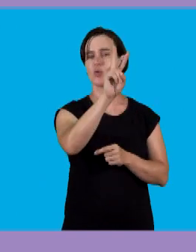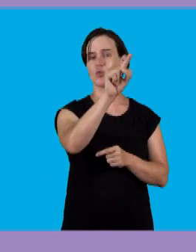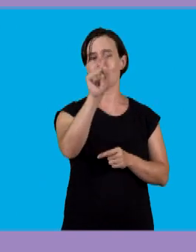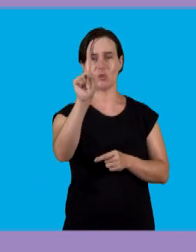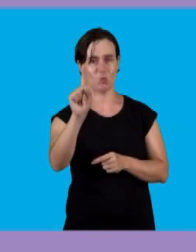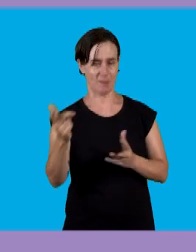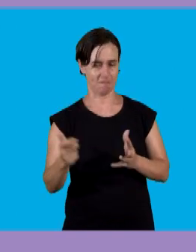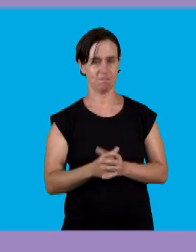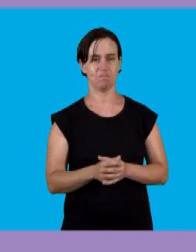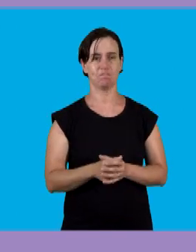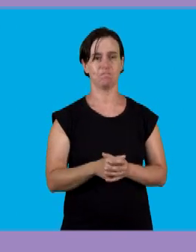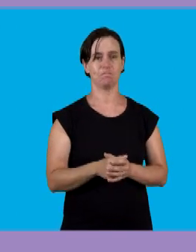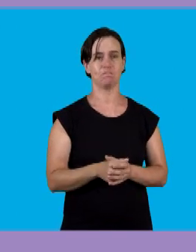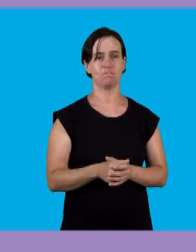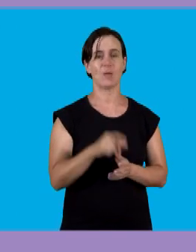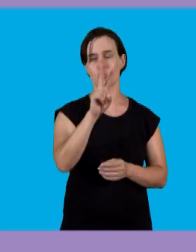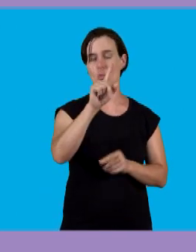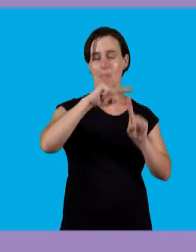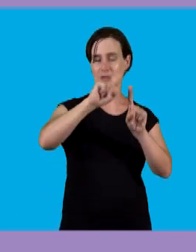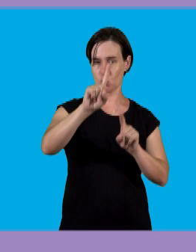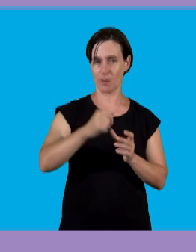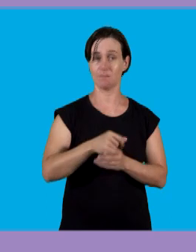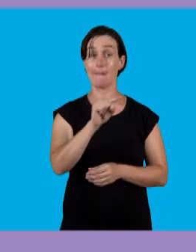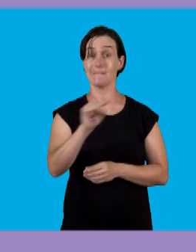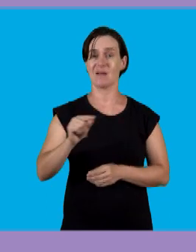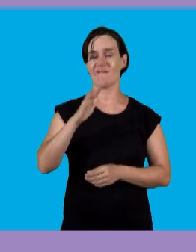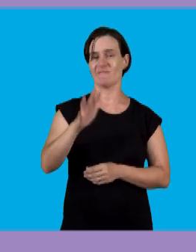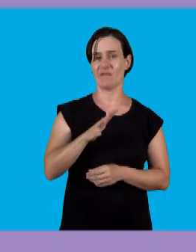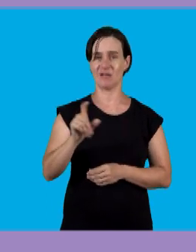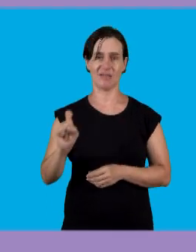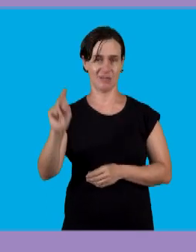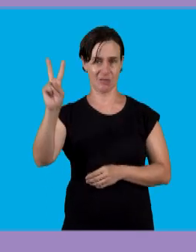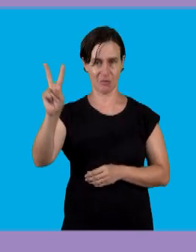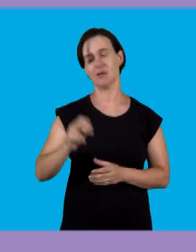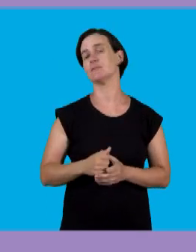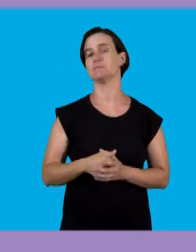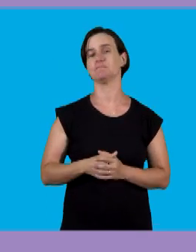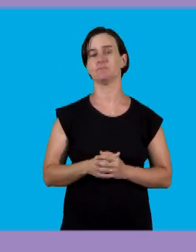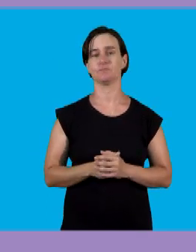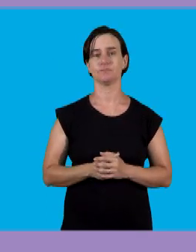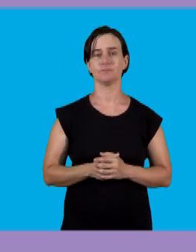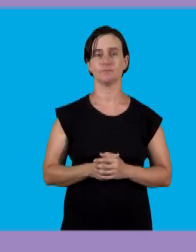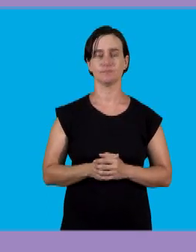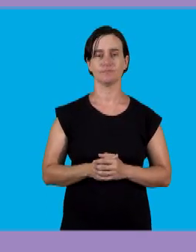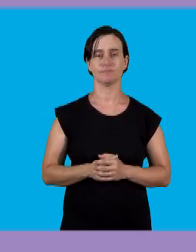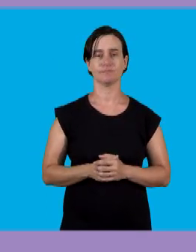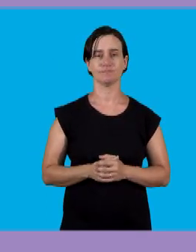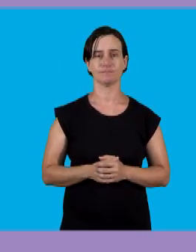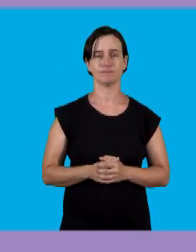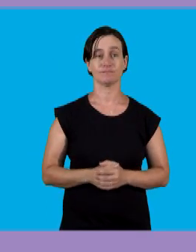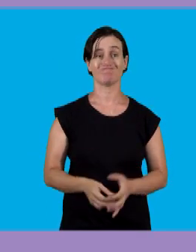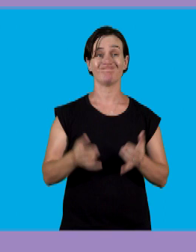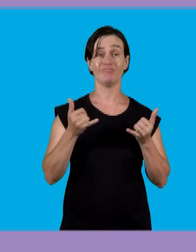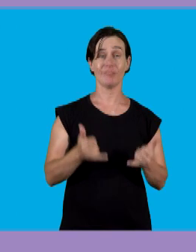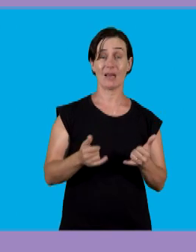2 plus 1. Then we are subtracting 15x squared. Let's look at when